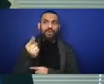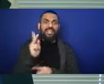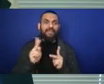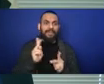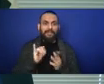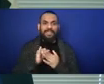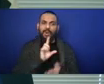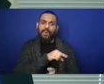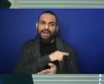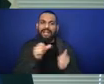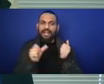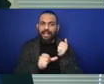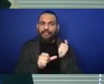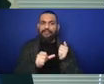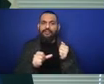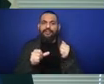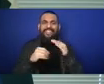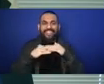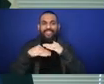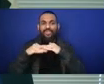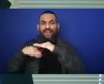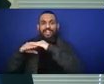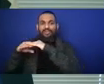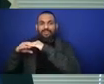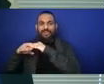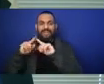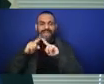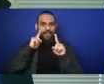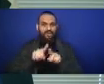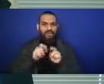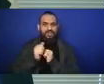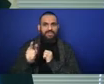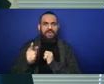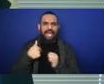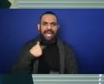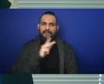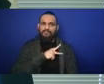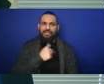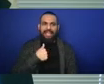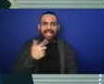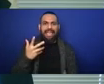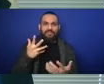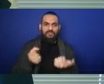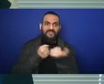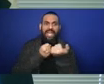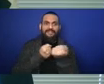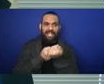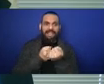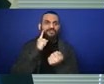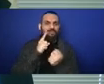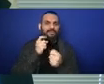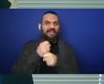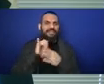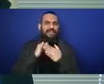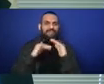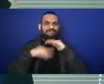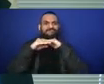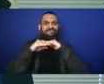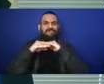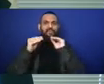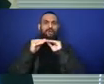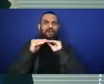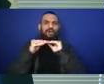$150,000 for those families who are joint filers. And again, this includes the dependents.